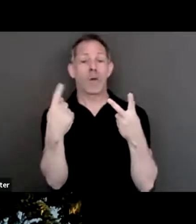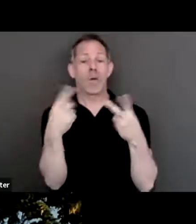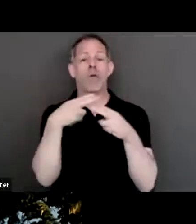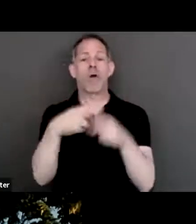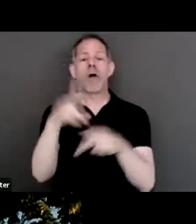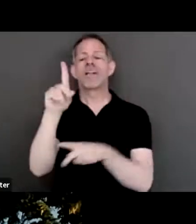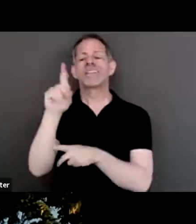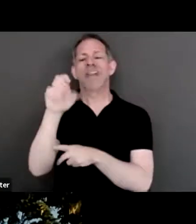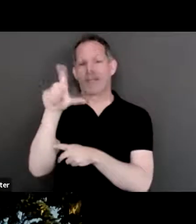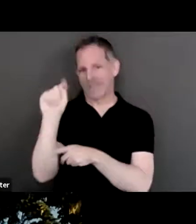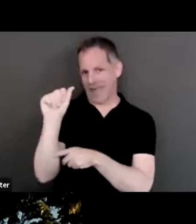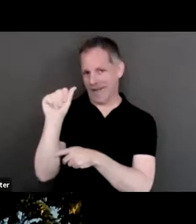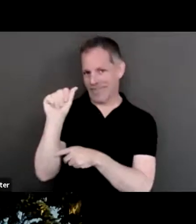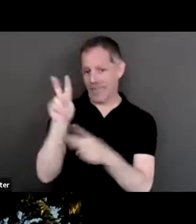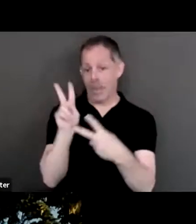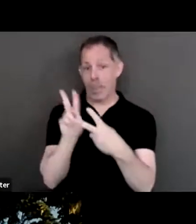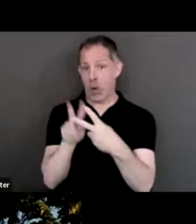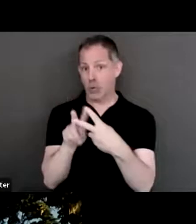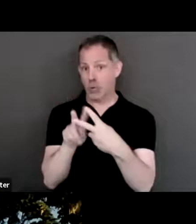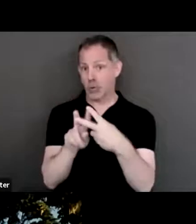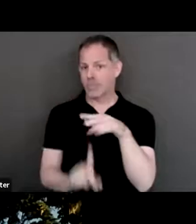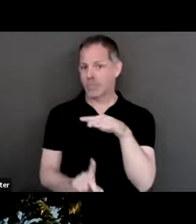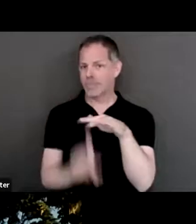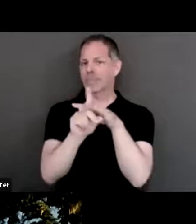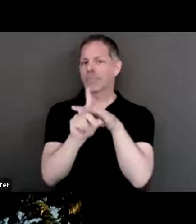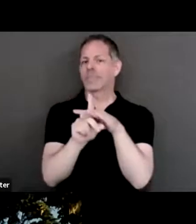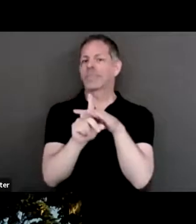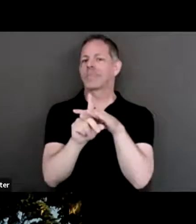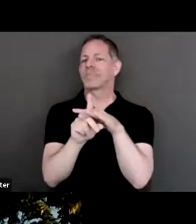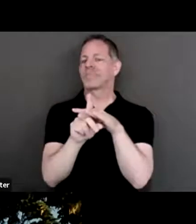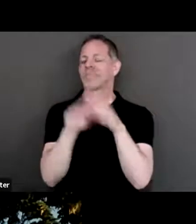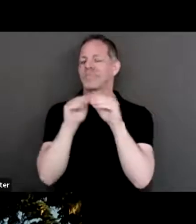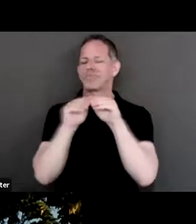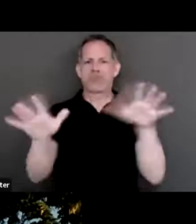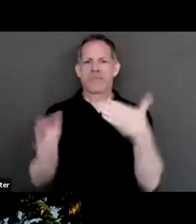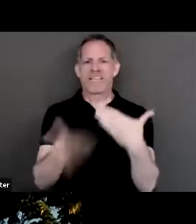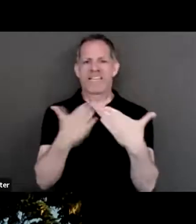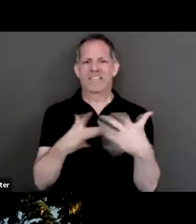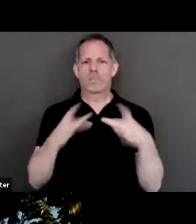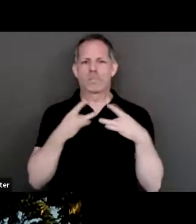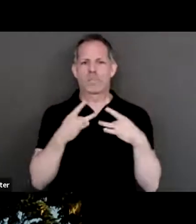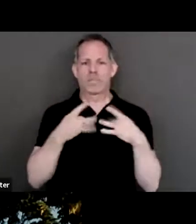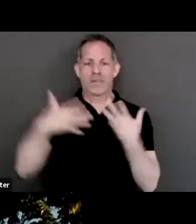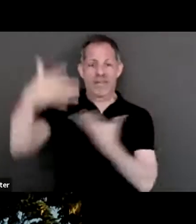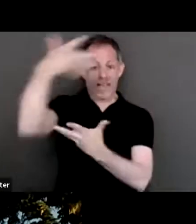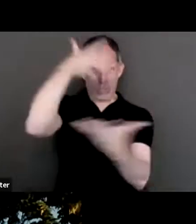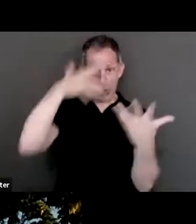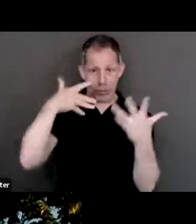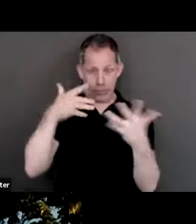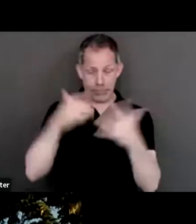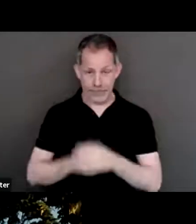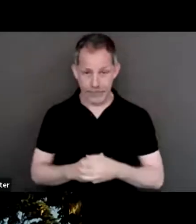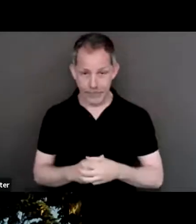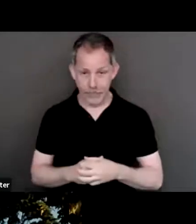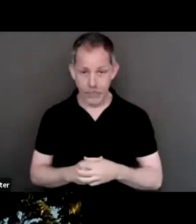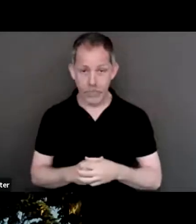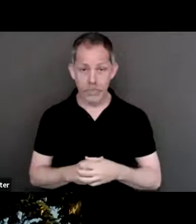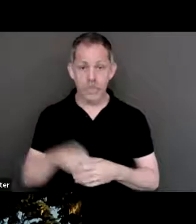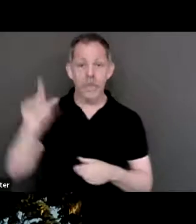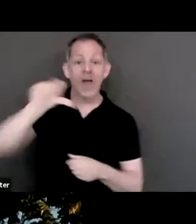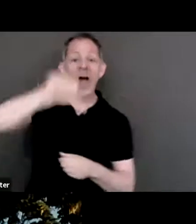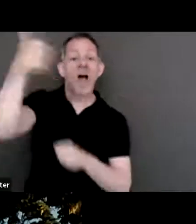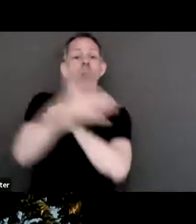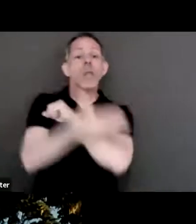more transmissible in the countries they originated from. They're also associated with